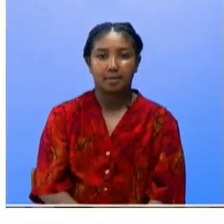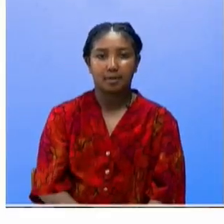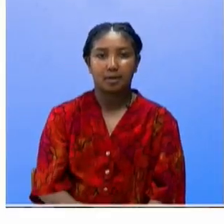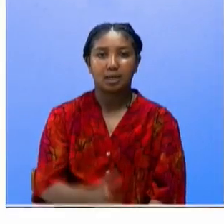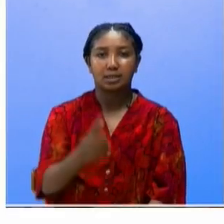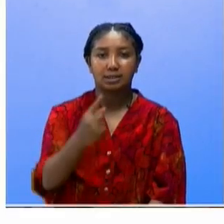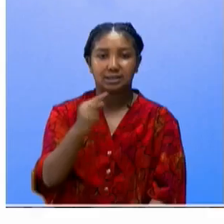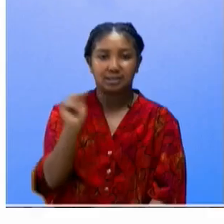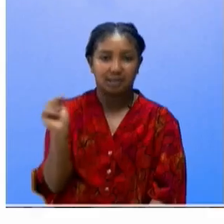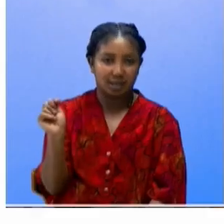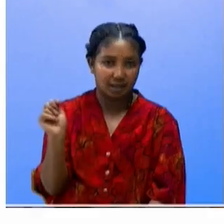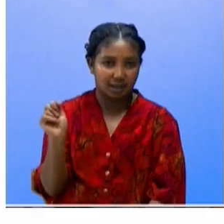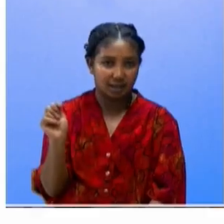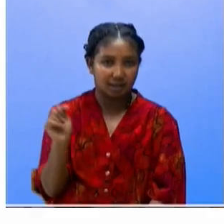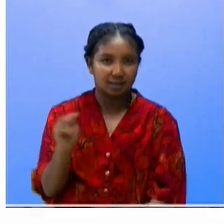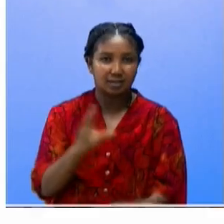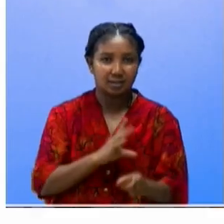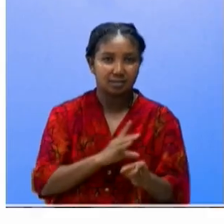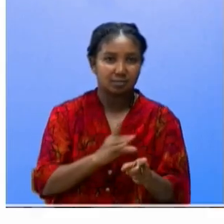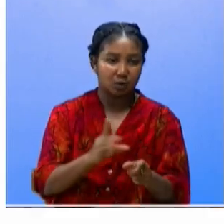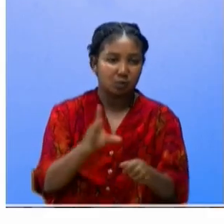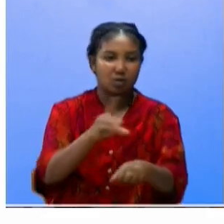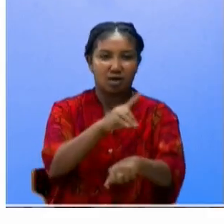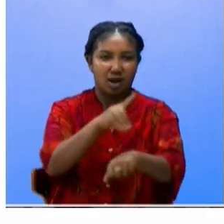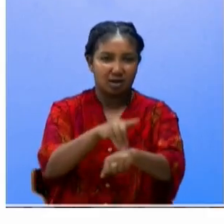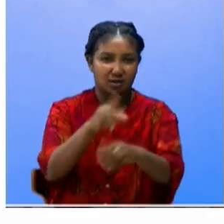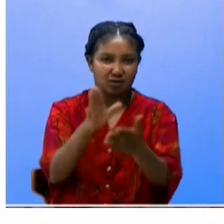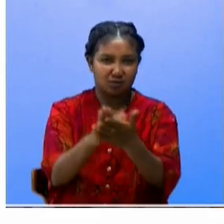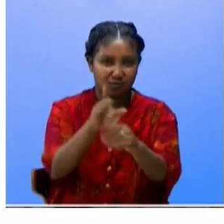the director.